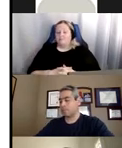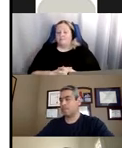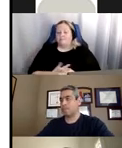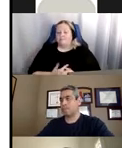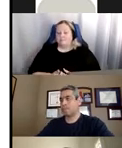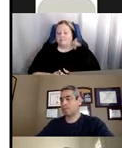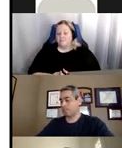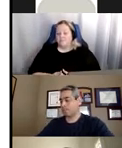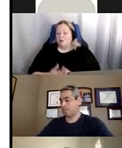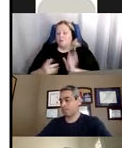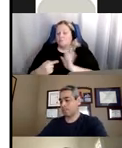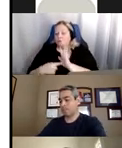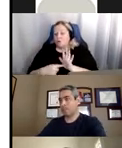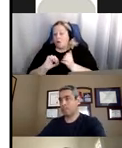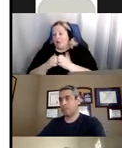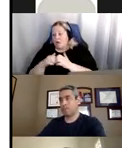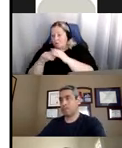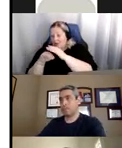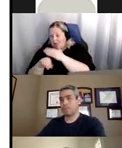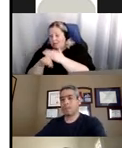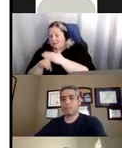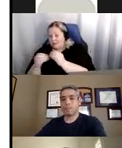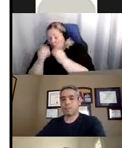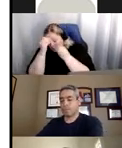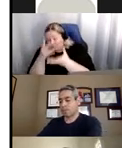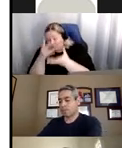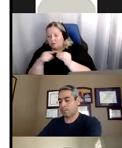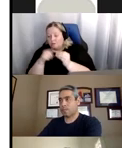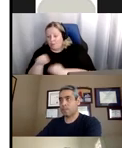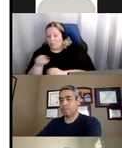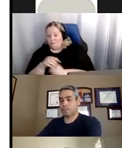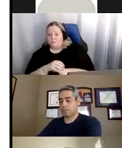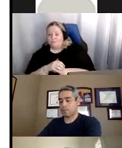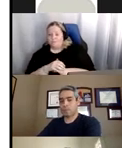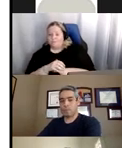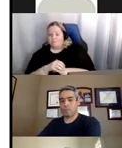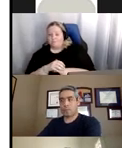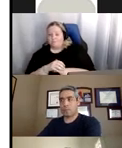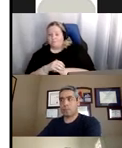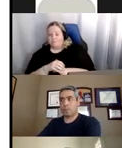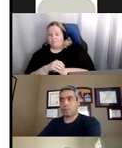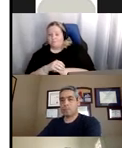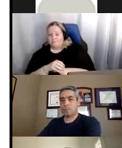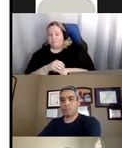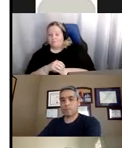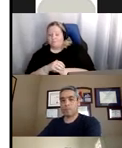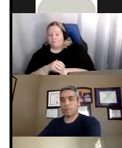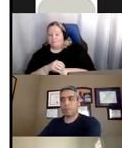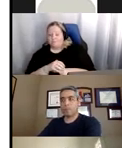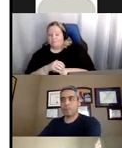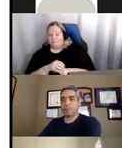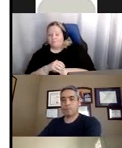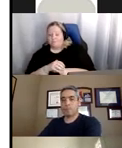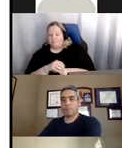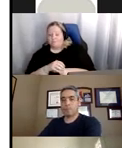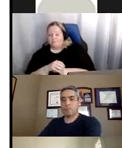I'm going to show you how you can access and get more information about those items. Oh, you know what? I think I shared the wrong screen. I think I shared that instead